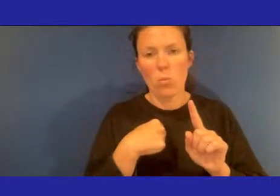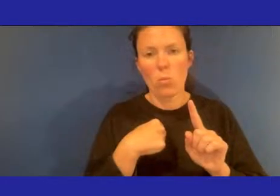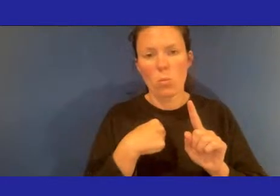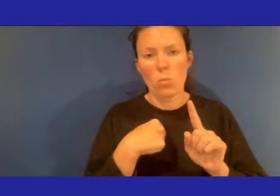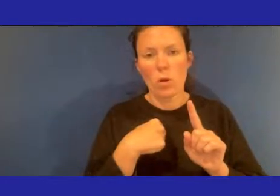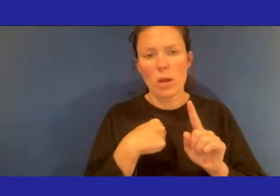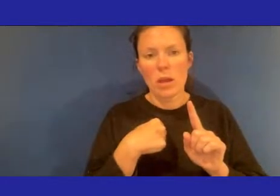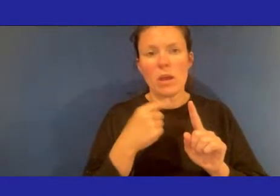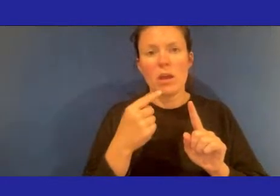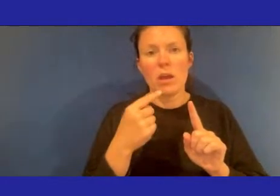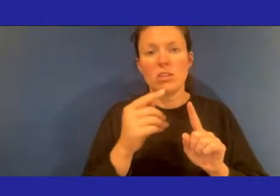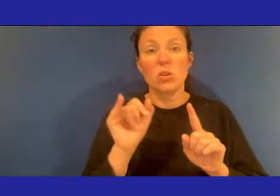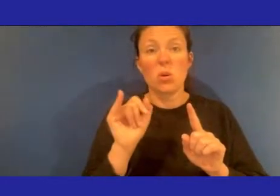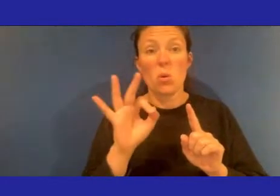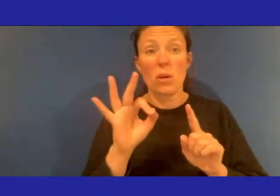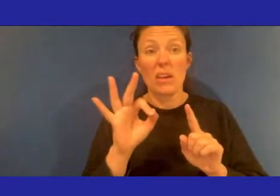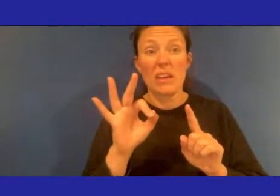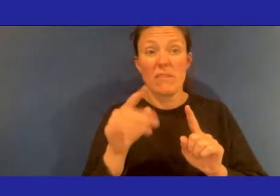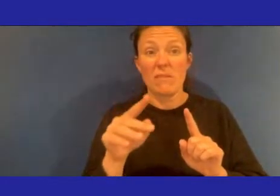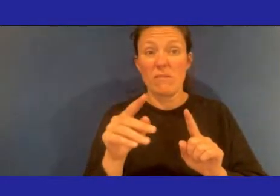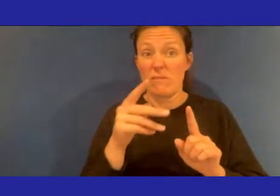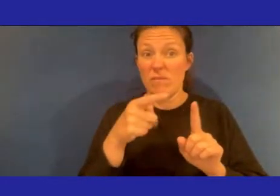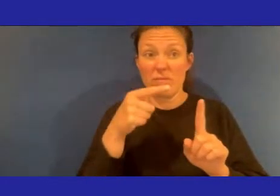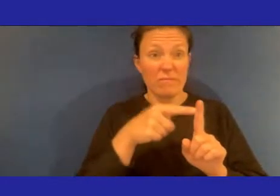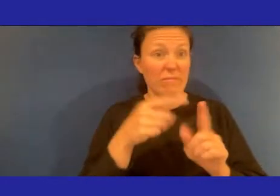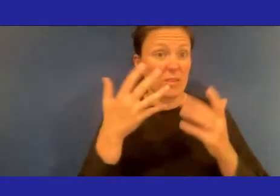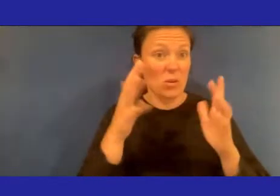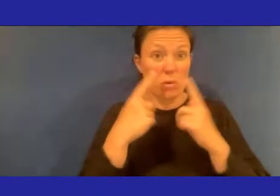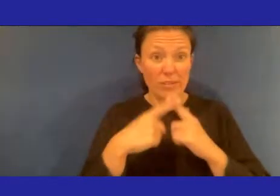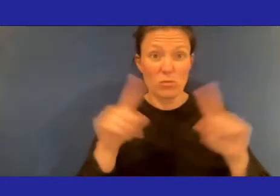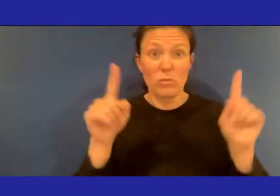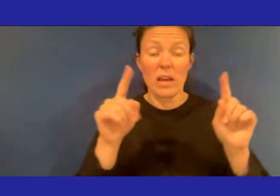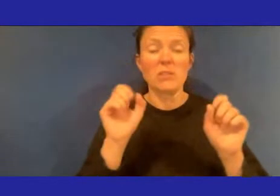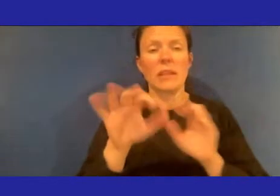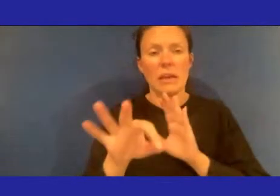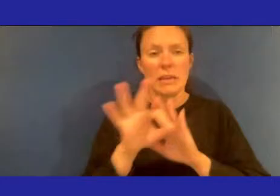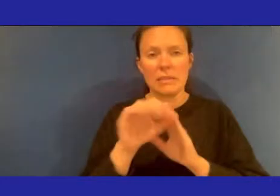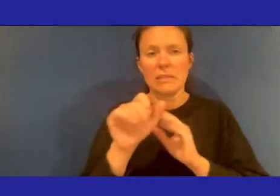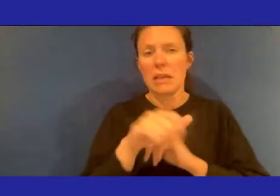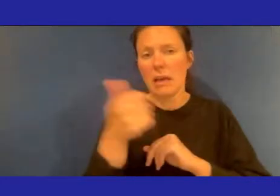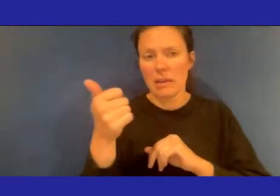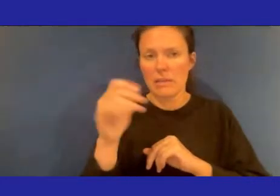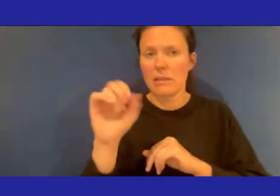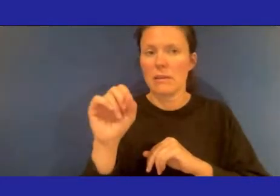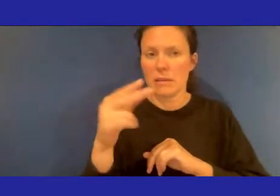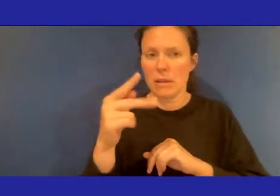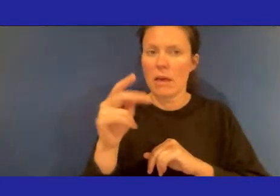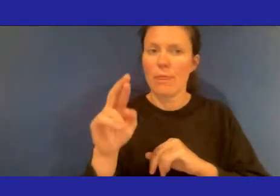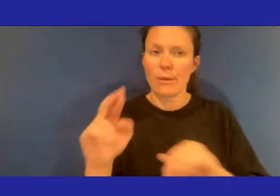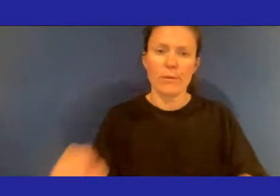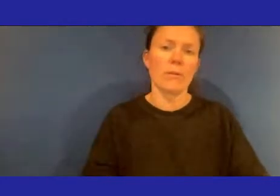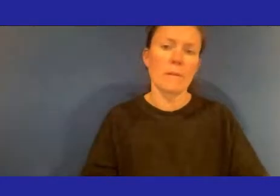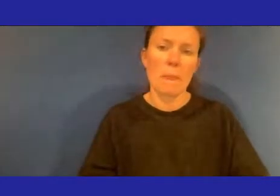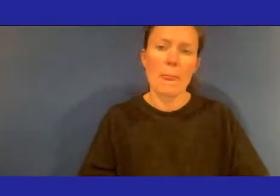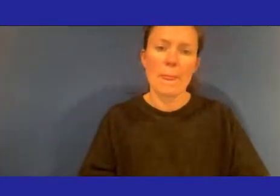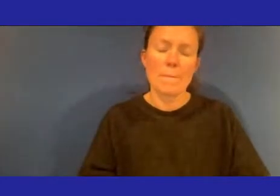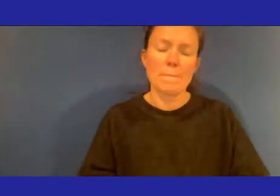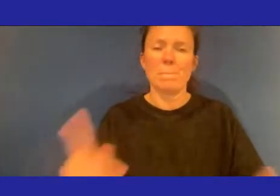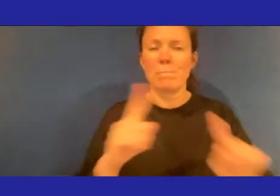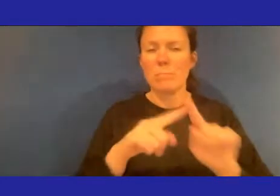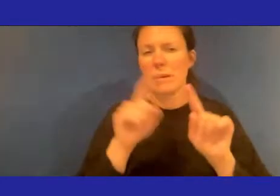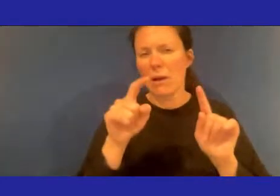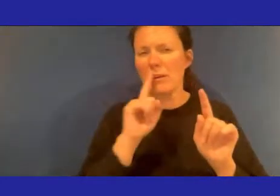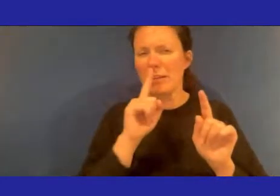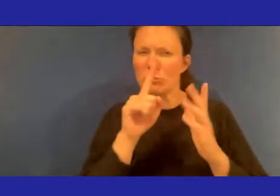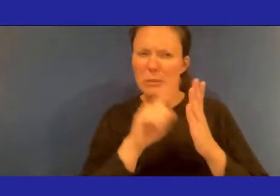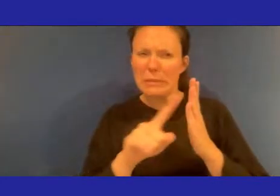to disclose, but we have the ability to disaggregate that as well. And I would need to look closer at this diagram to see